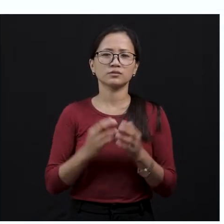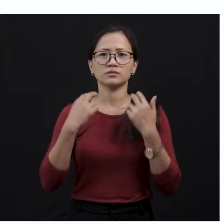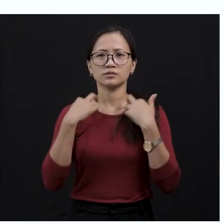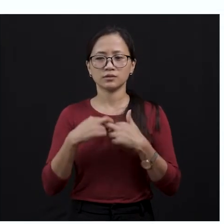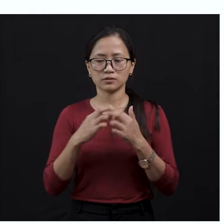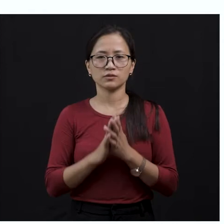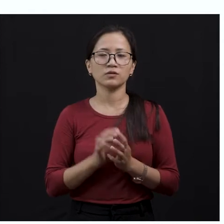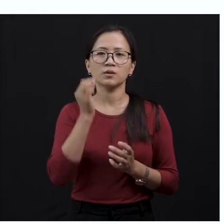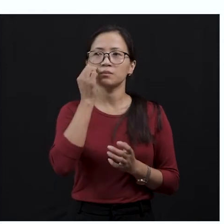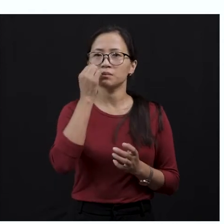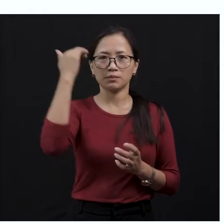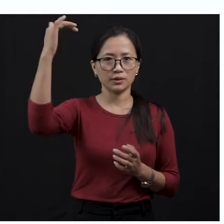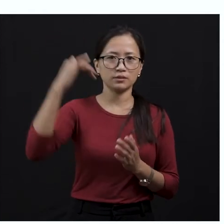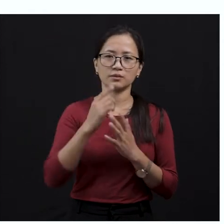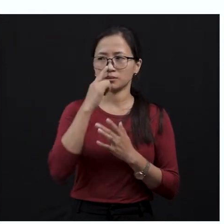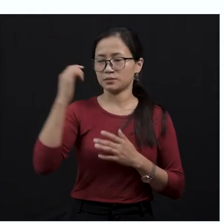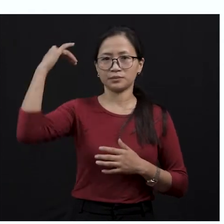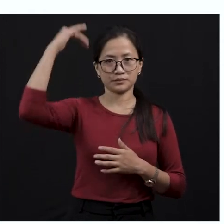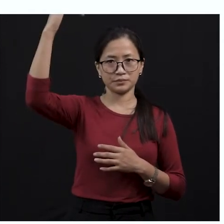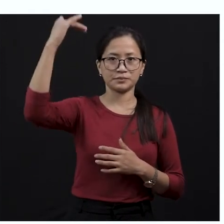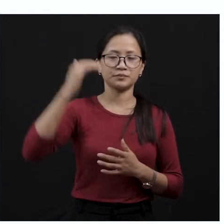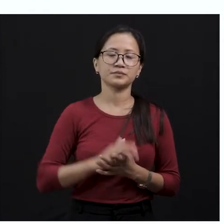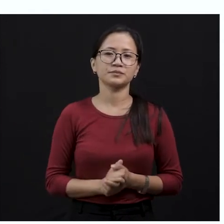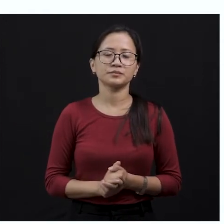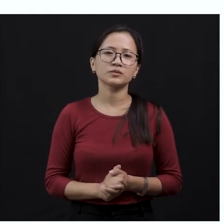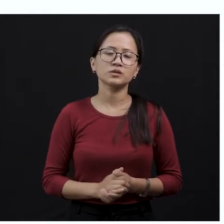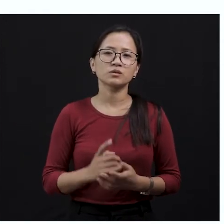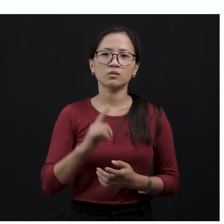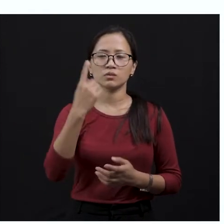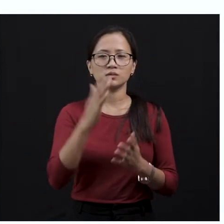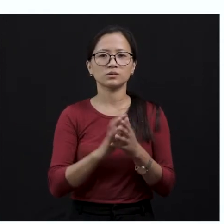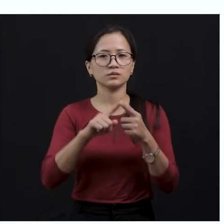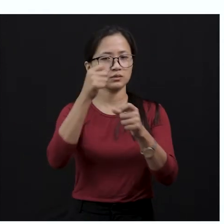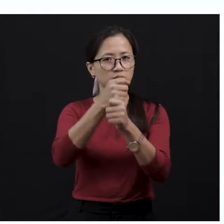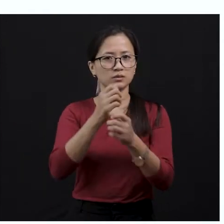necklaces for men and women, okay? Then this is one such